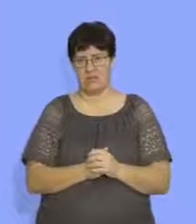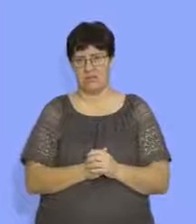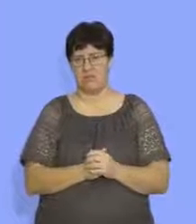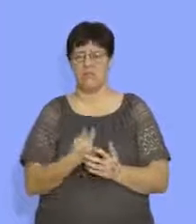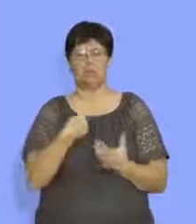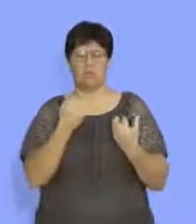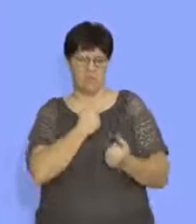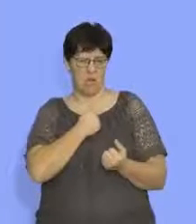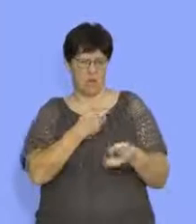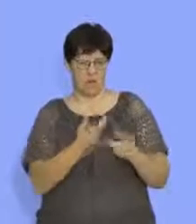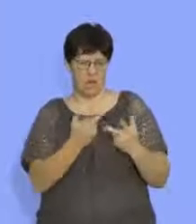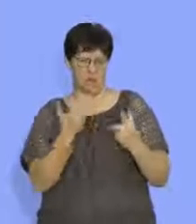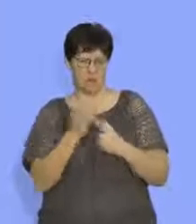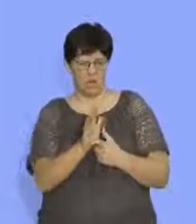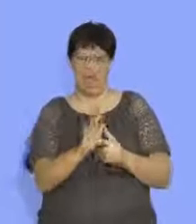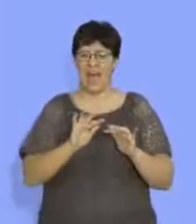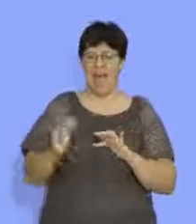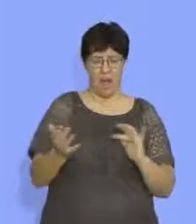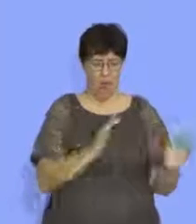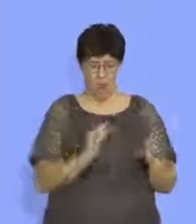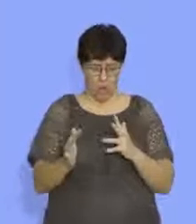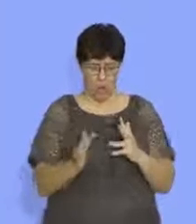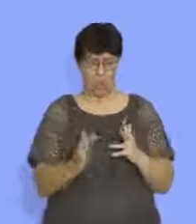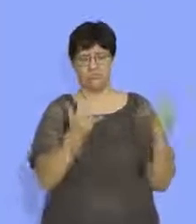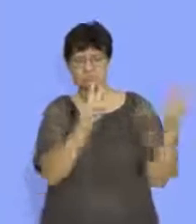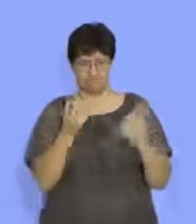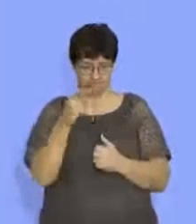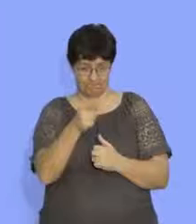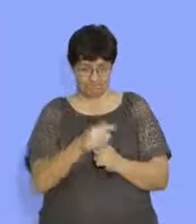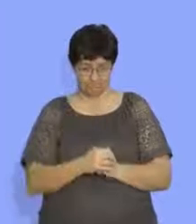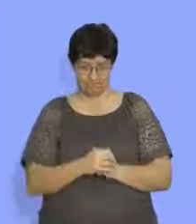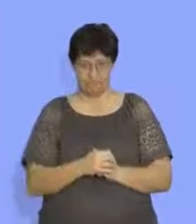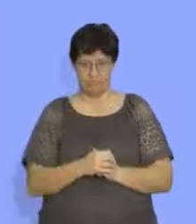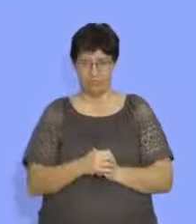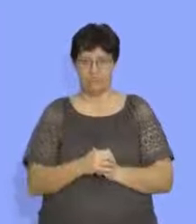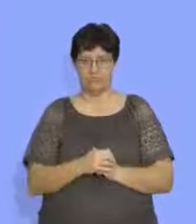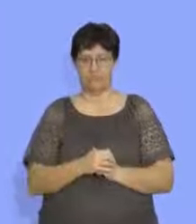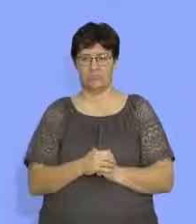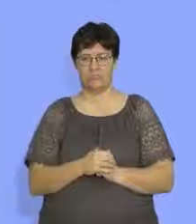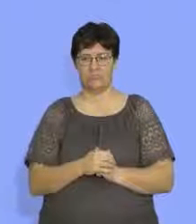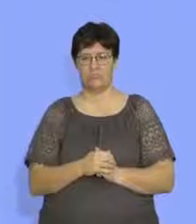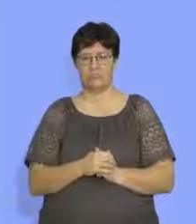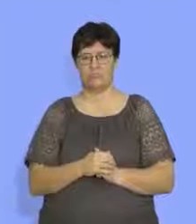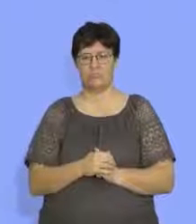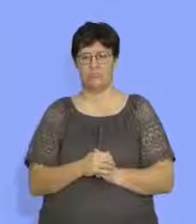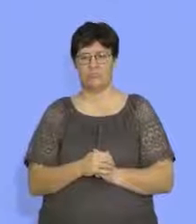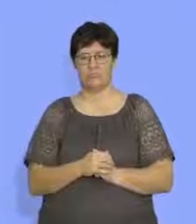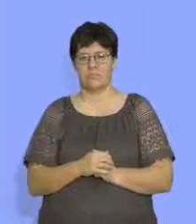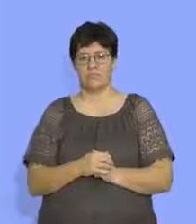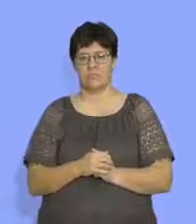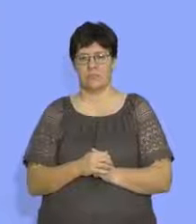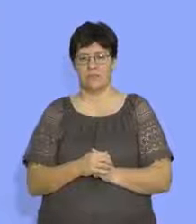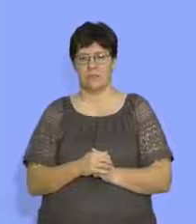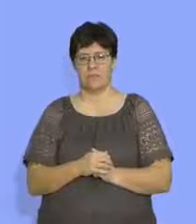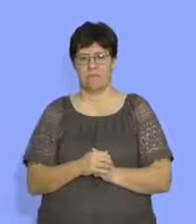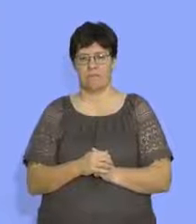it my way. But I will show you at the end of the day how to actually look at it. So remember, this formula is going